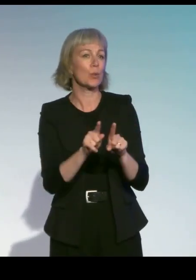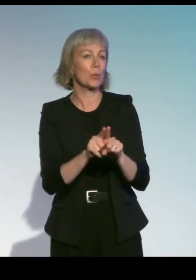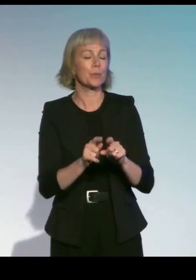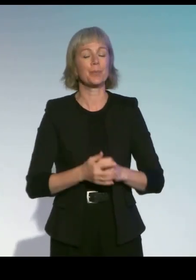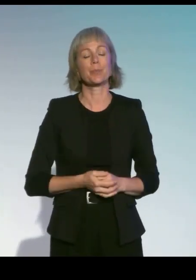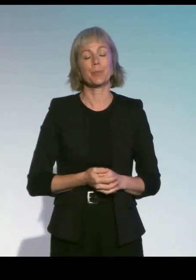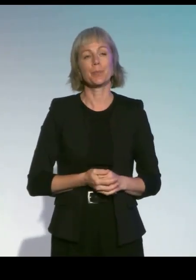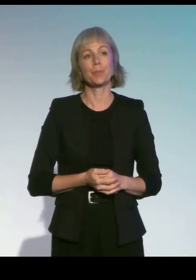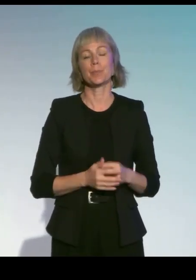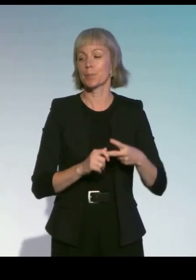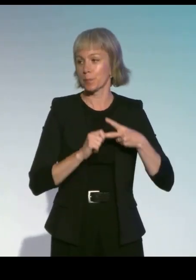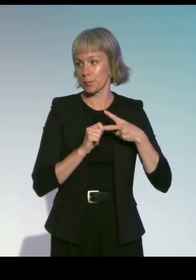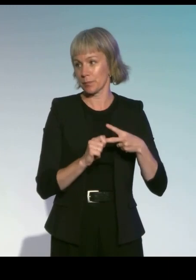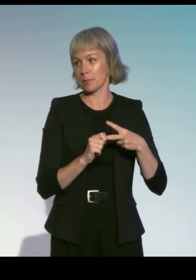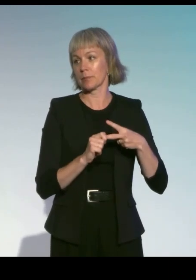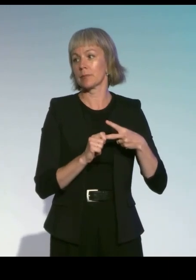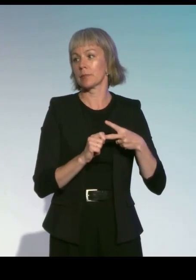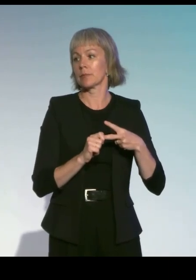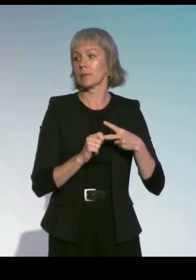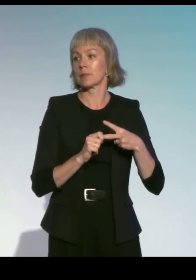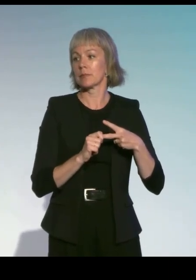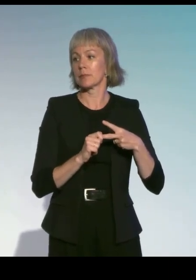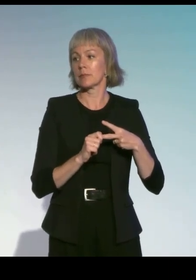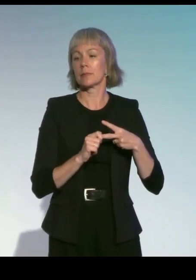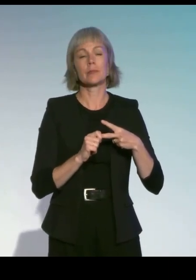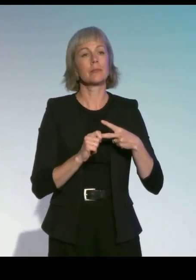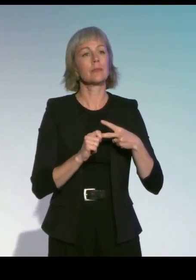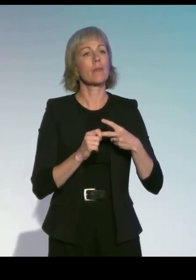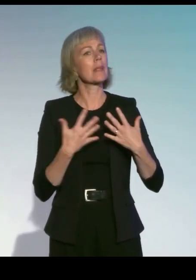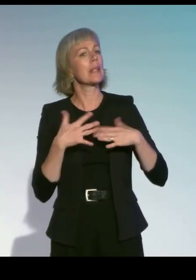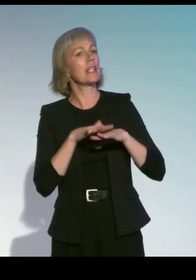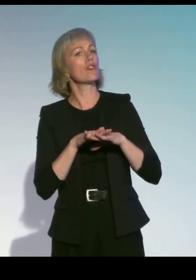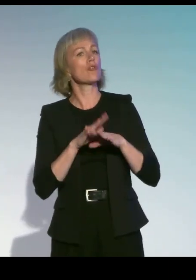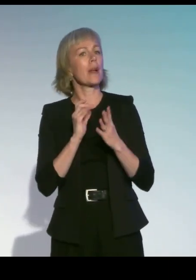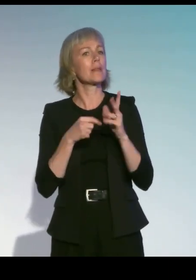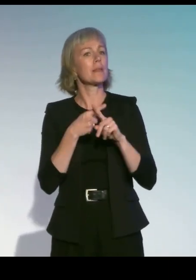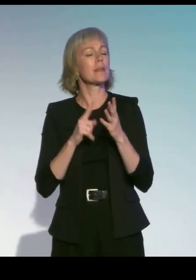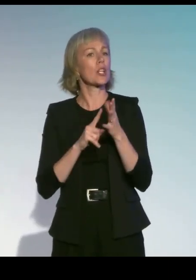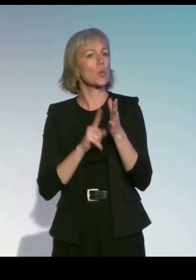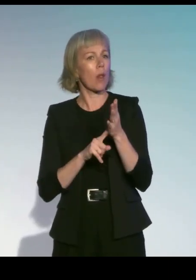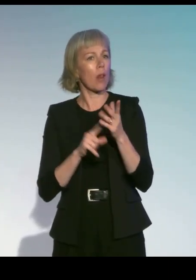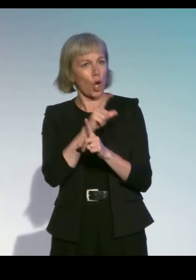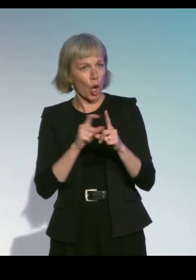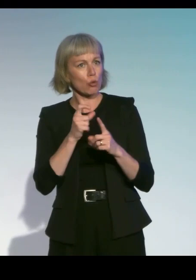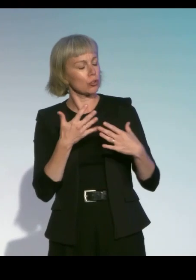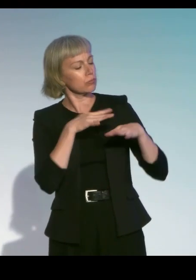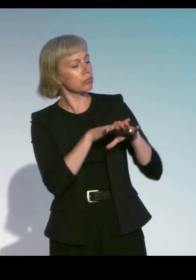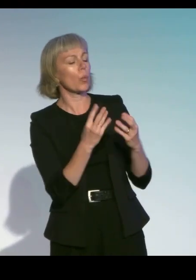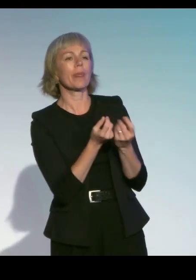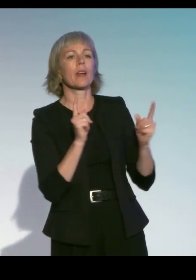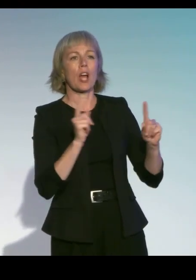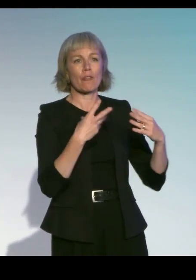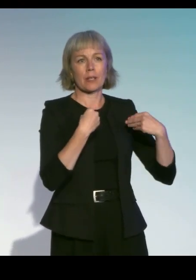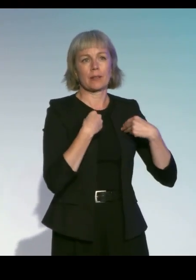The second demand is to integrate sexual cultures into existing platforms. Because when